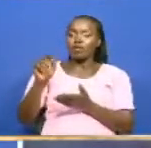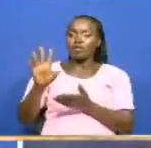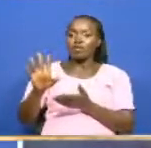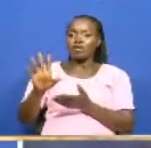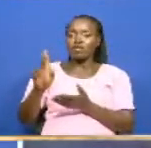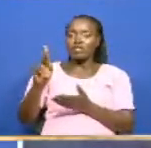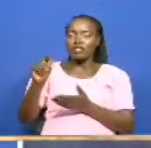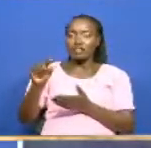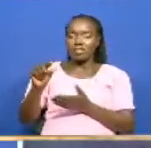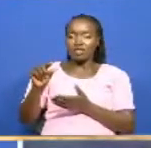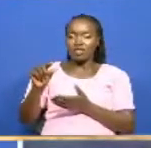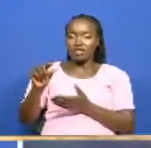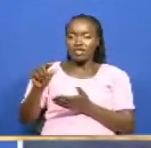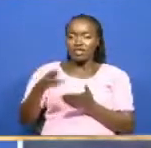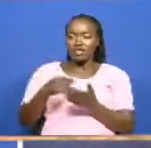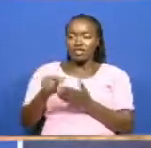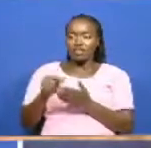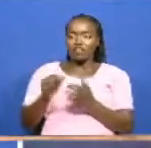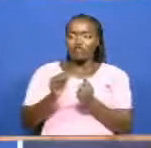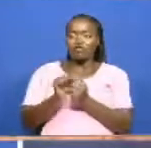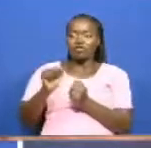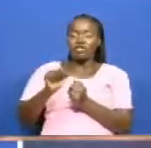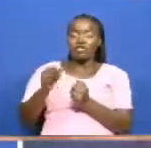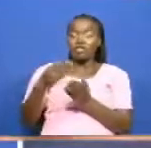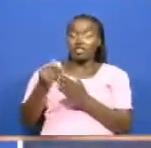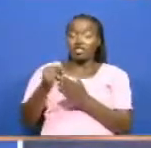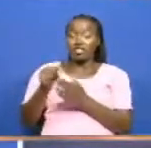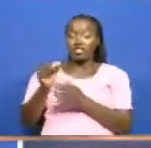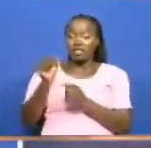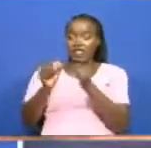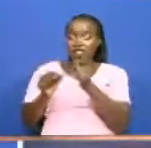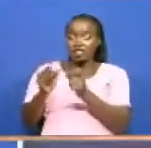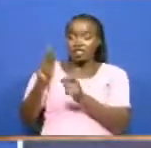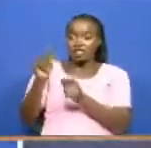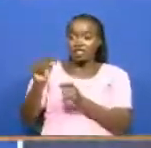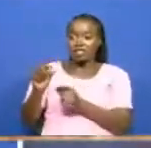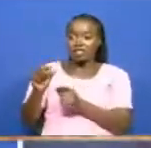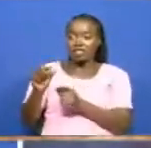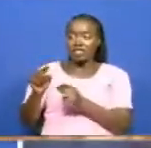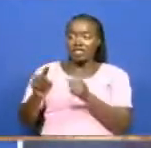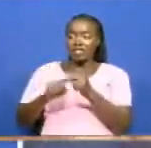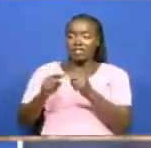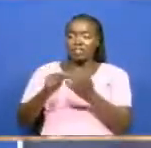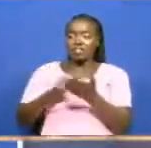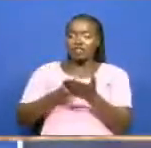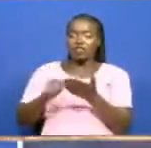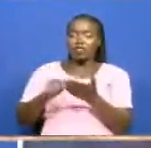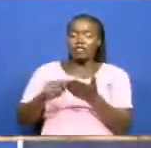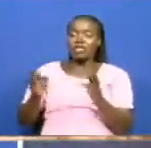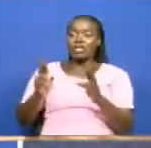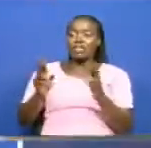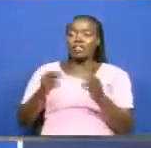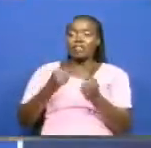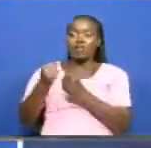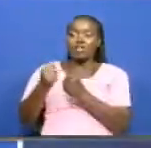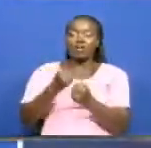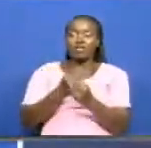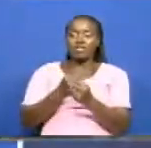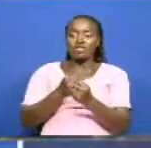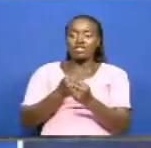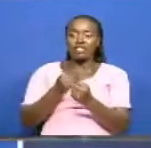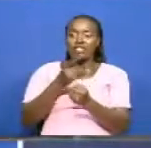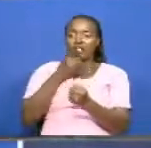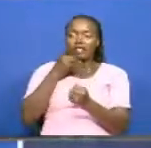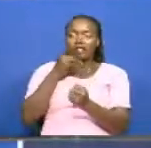of seaweed, selling at 15 shillings per kilo. After 6 weeks, the weed is ready for harvest, where it's dried